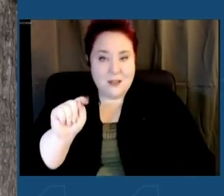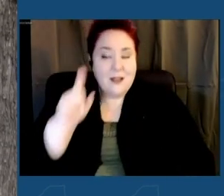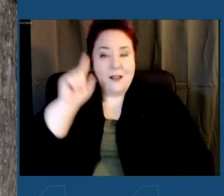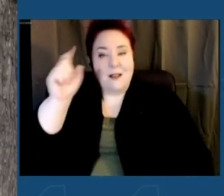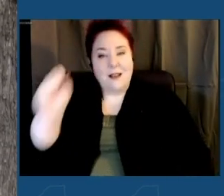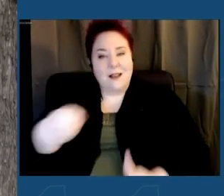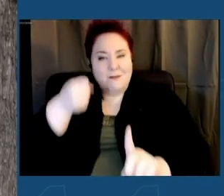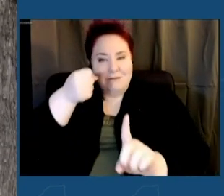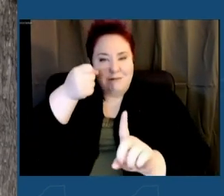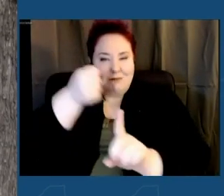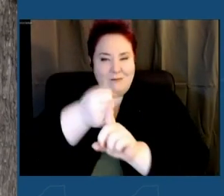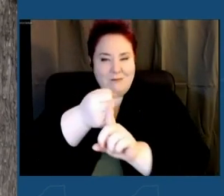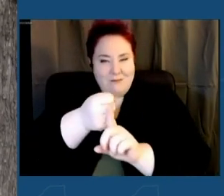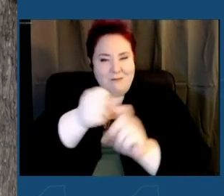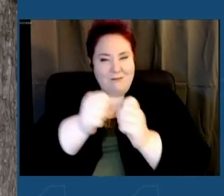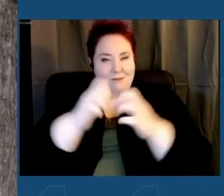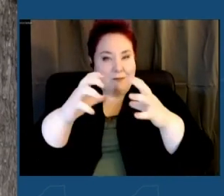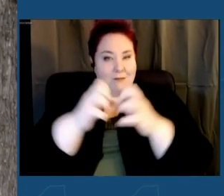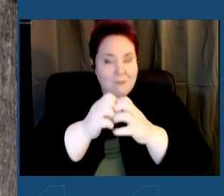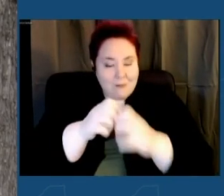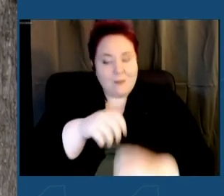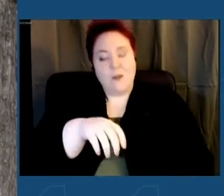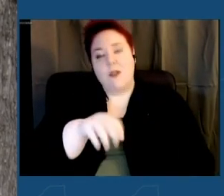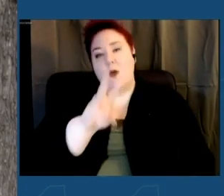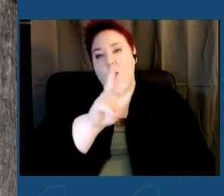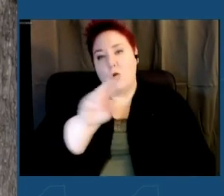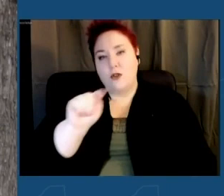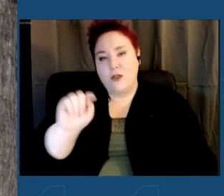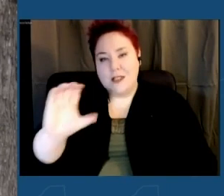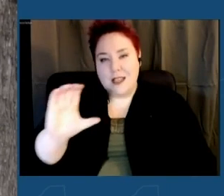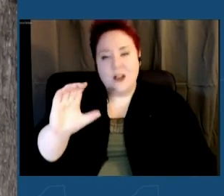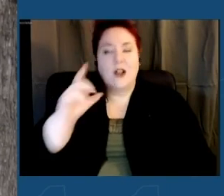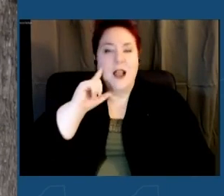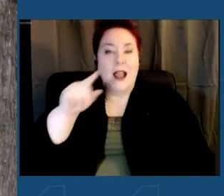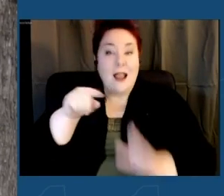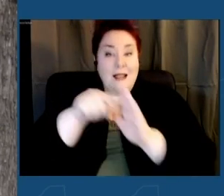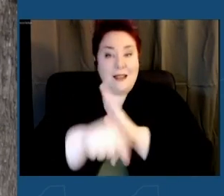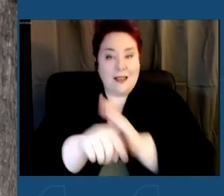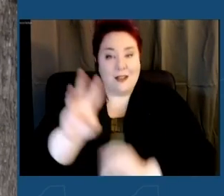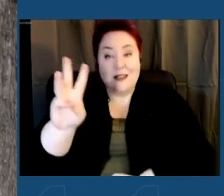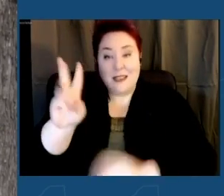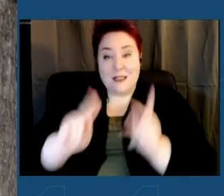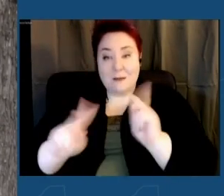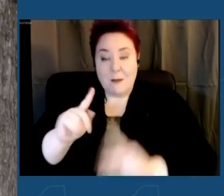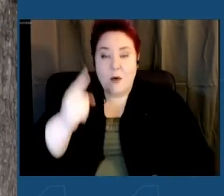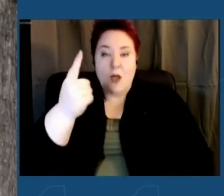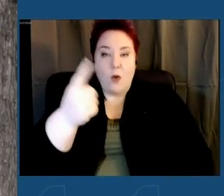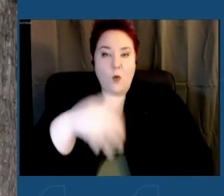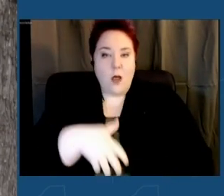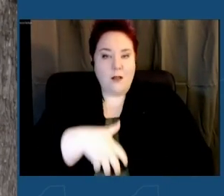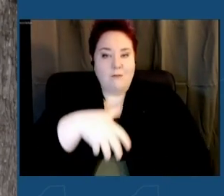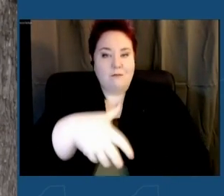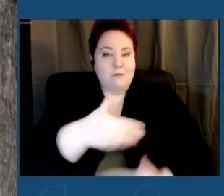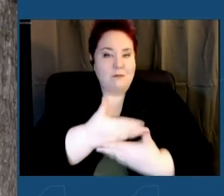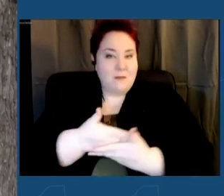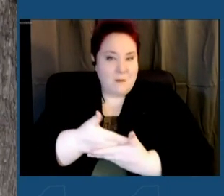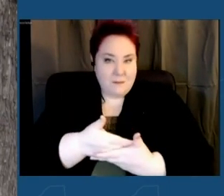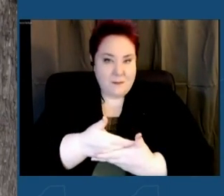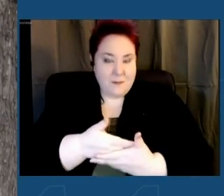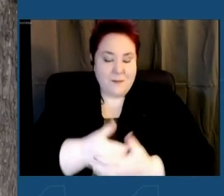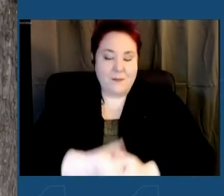Center and killed 6 innocent people and 1 unborn child. Today we